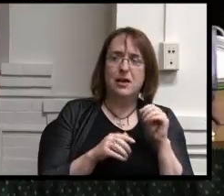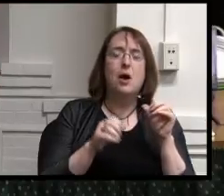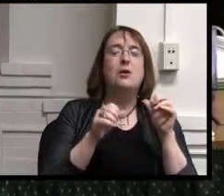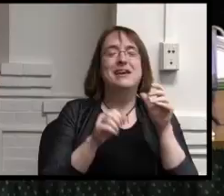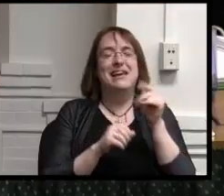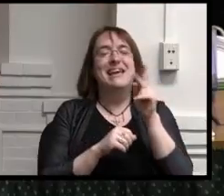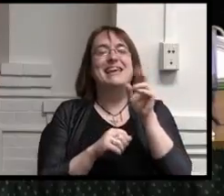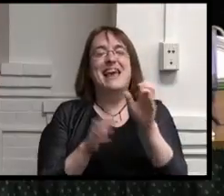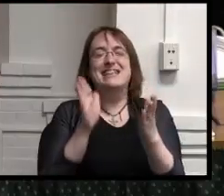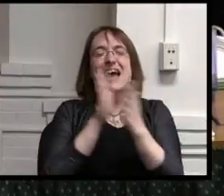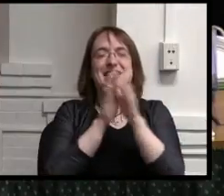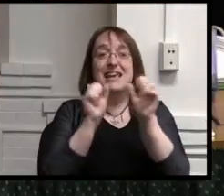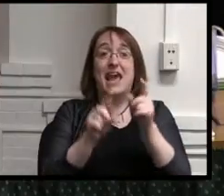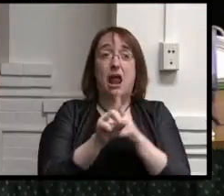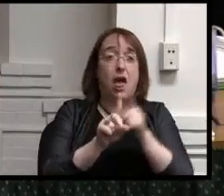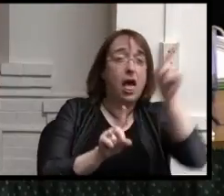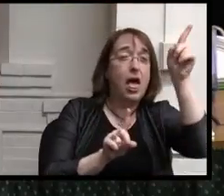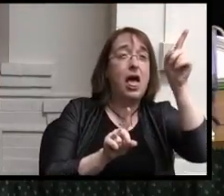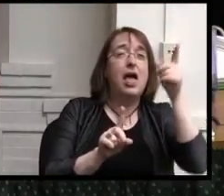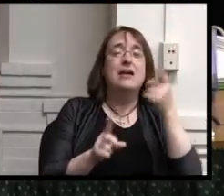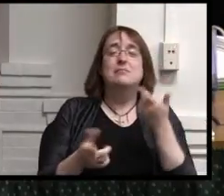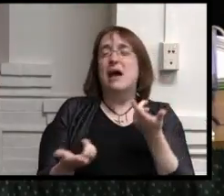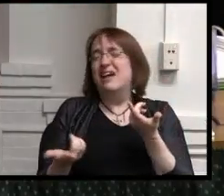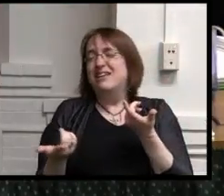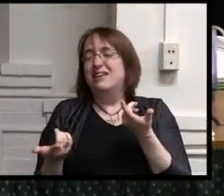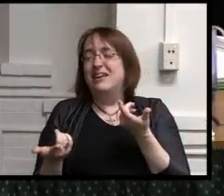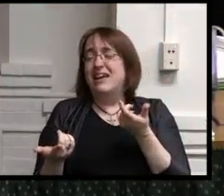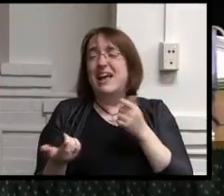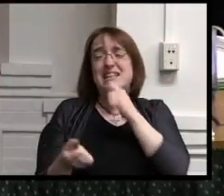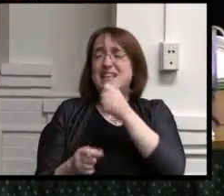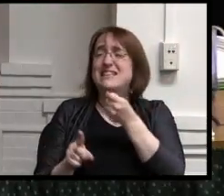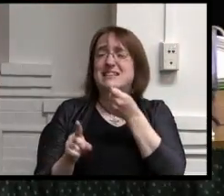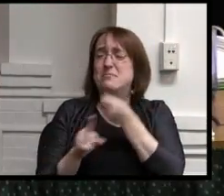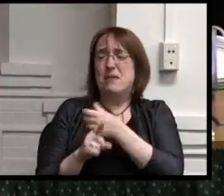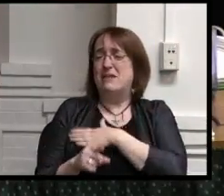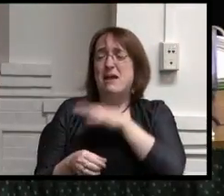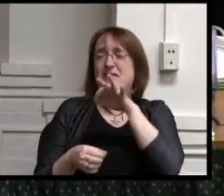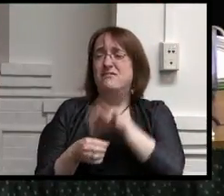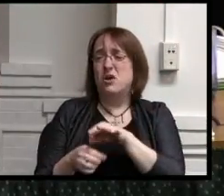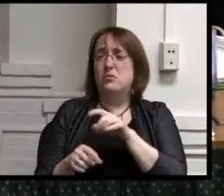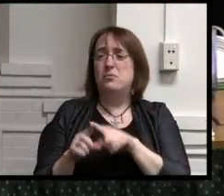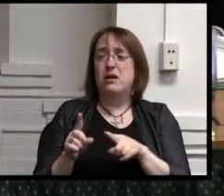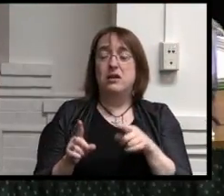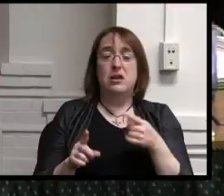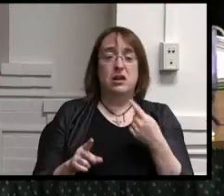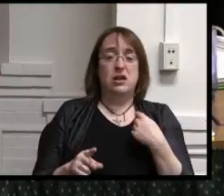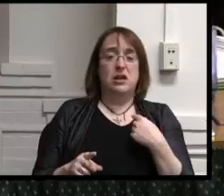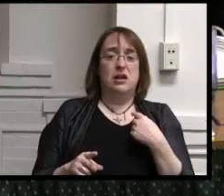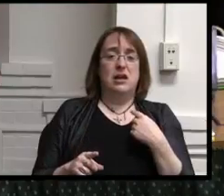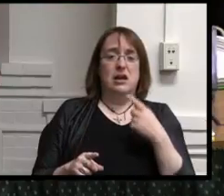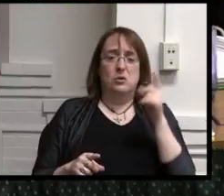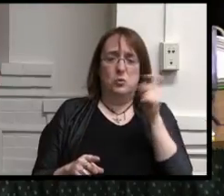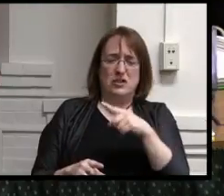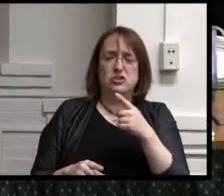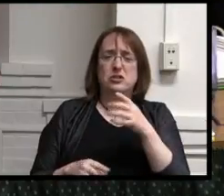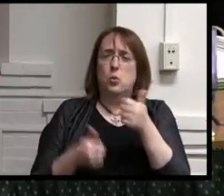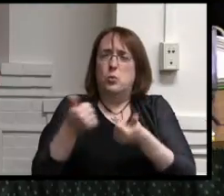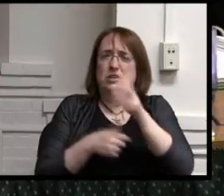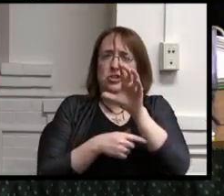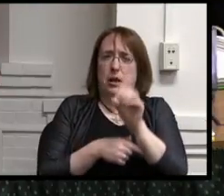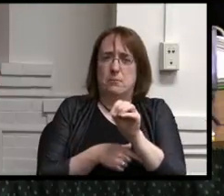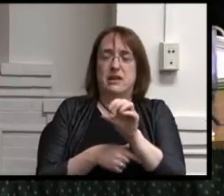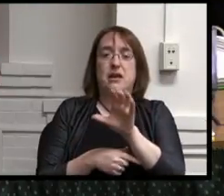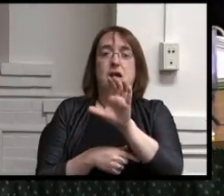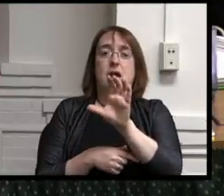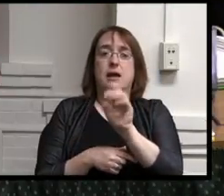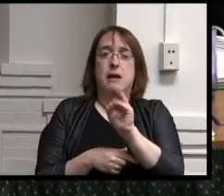what you can't ask It is, but it's So no it bearing is. on my way I'm gonna. Are we Comcast users or SovereignNet,